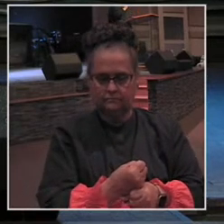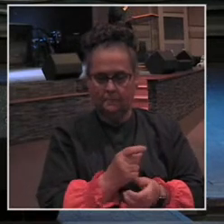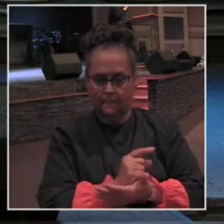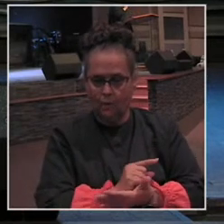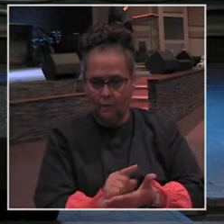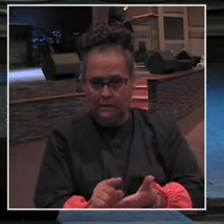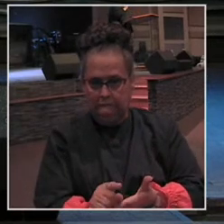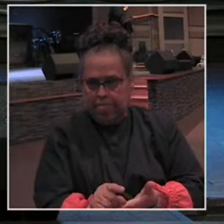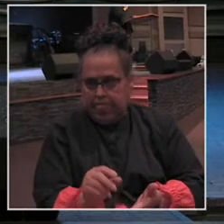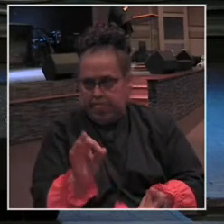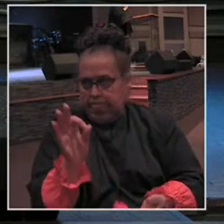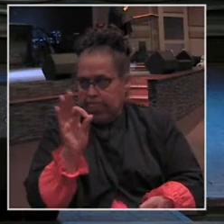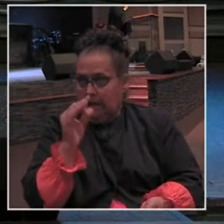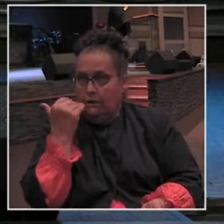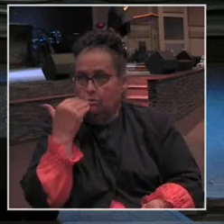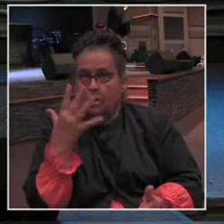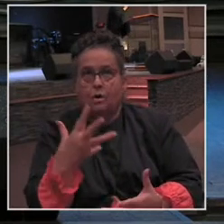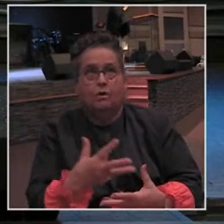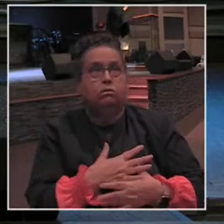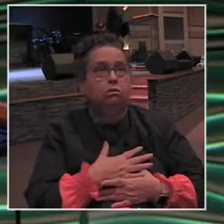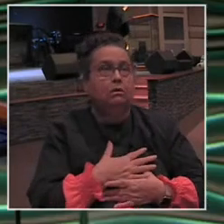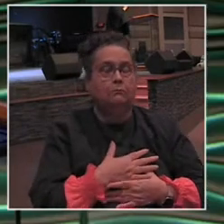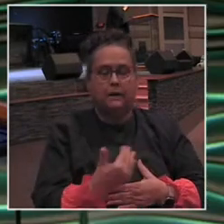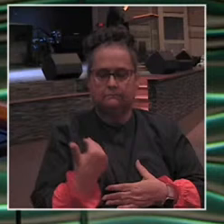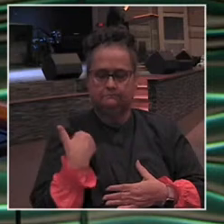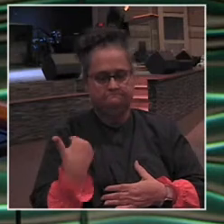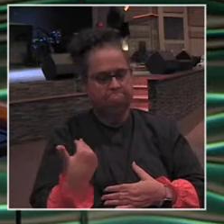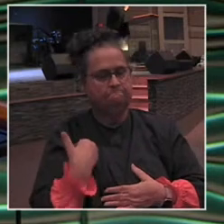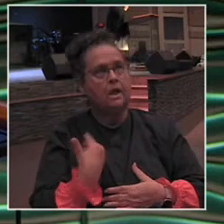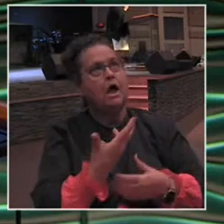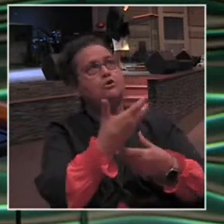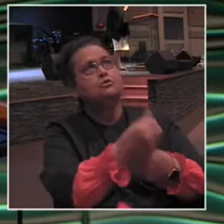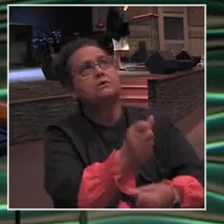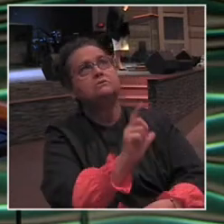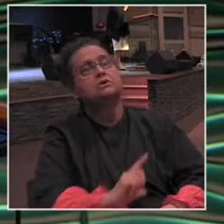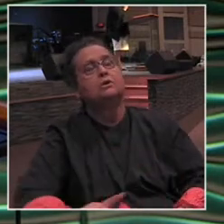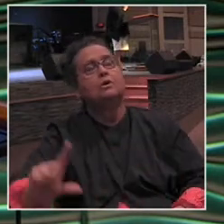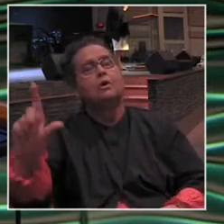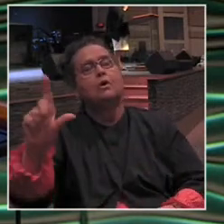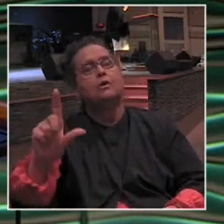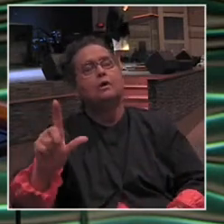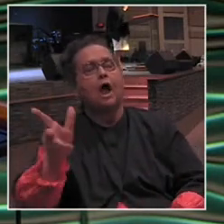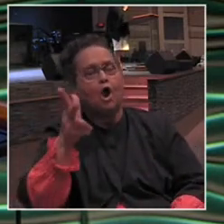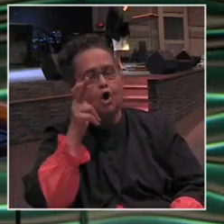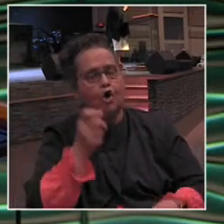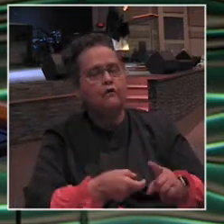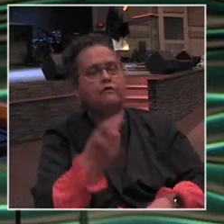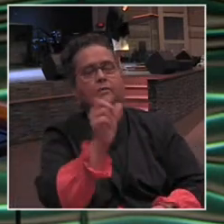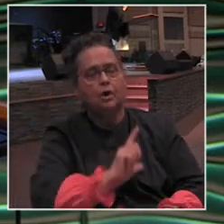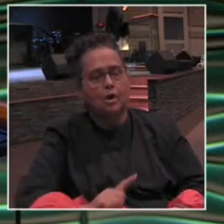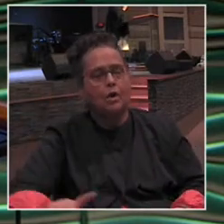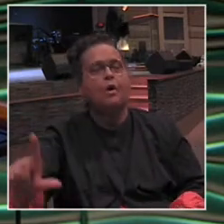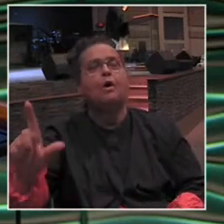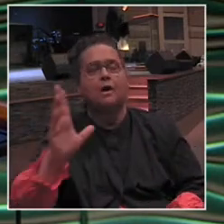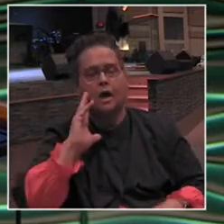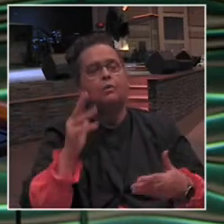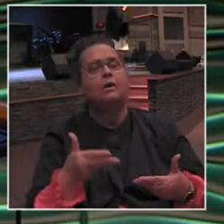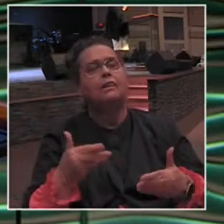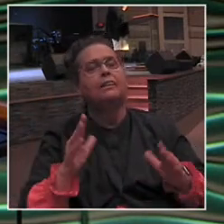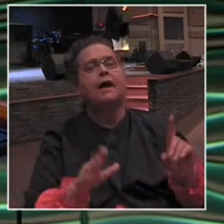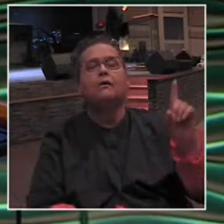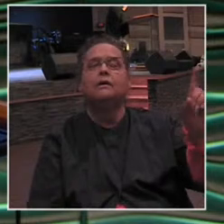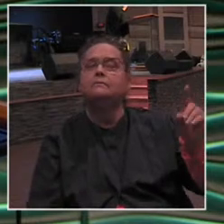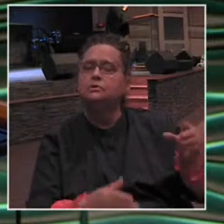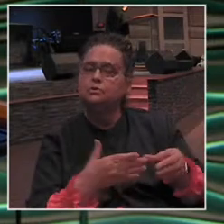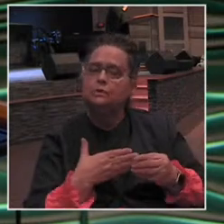when the unknown consumed me, but I reminded myself, I trust the Lord. I have heard from the Lord, and I will allow him to